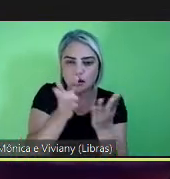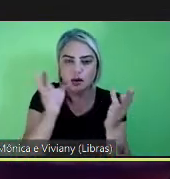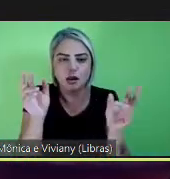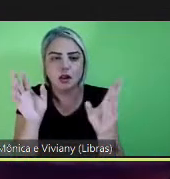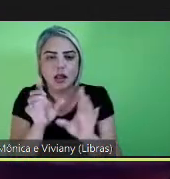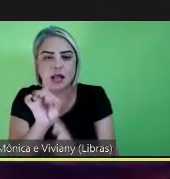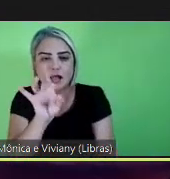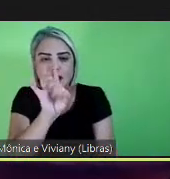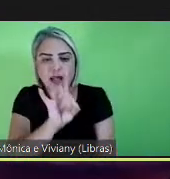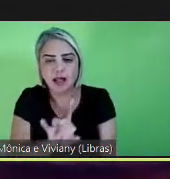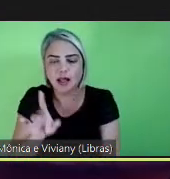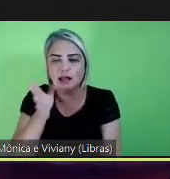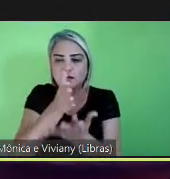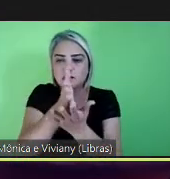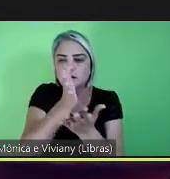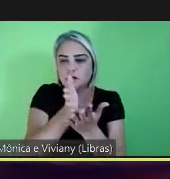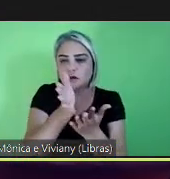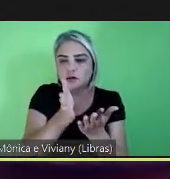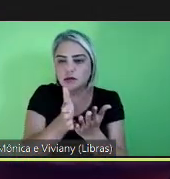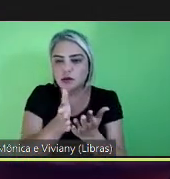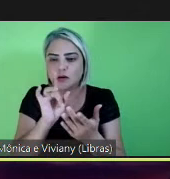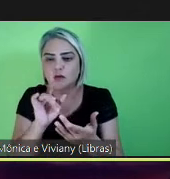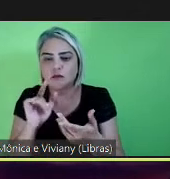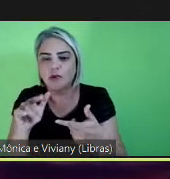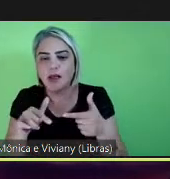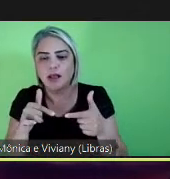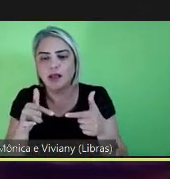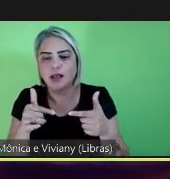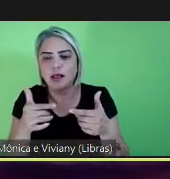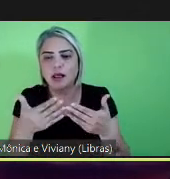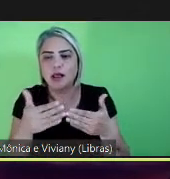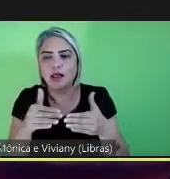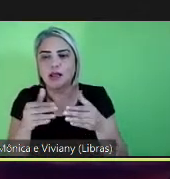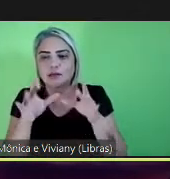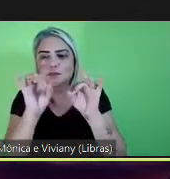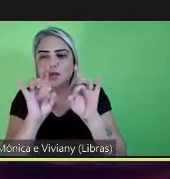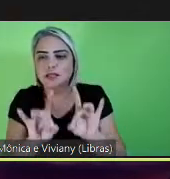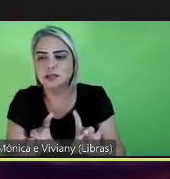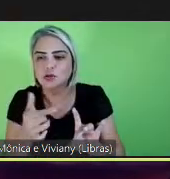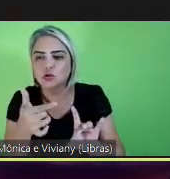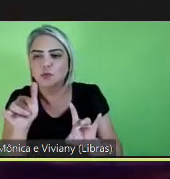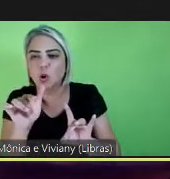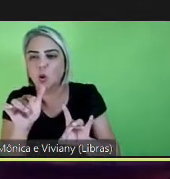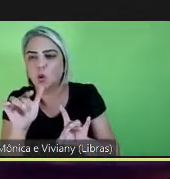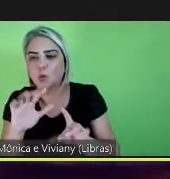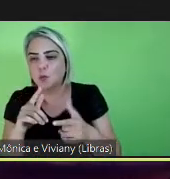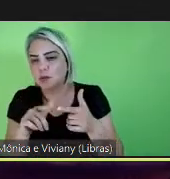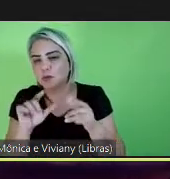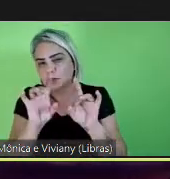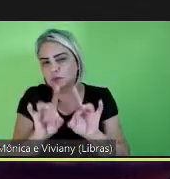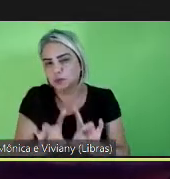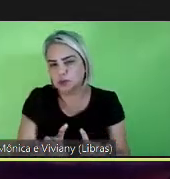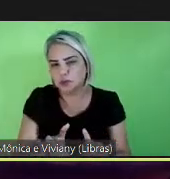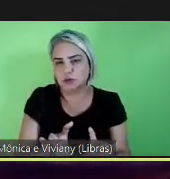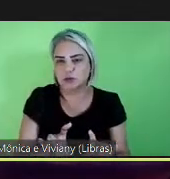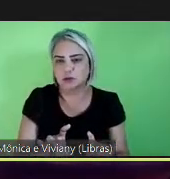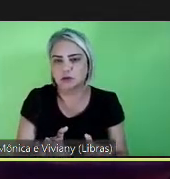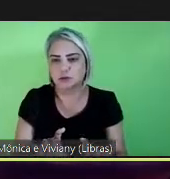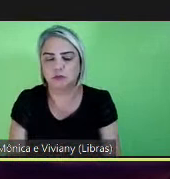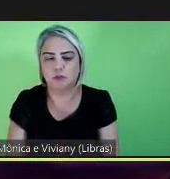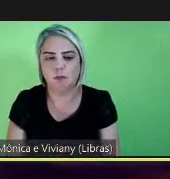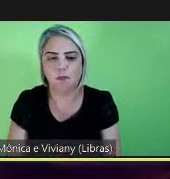and address the specifics of a particular situation. Apply those guidelines